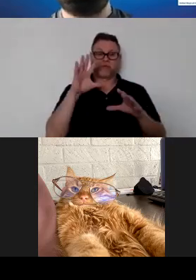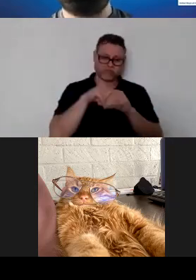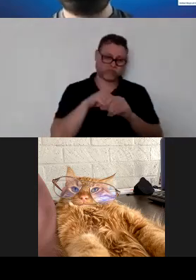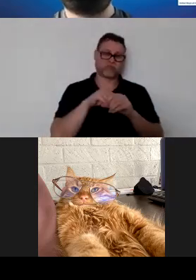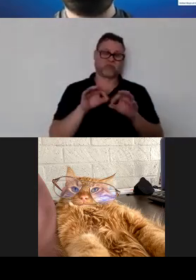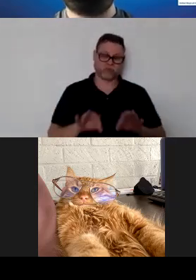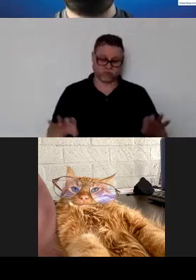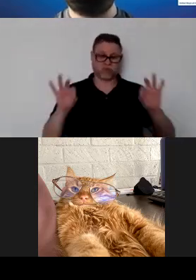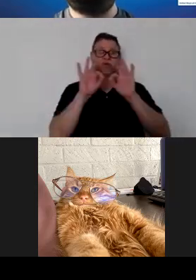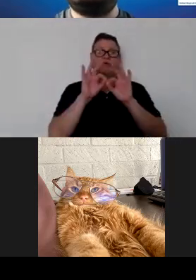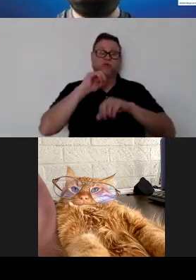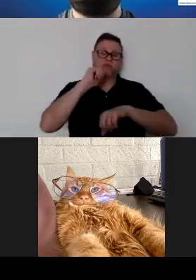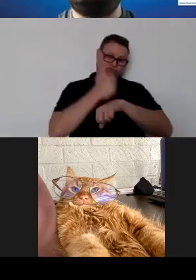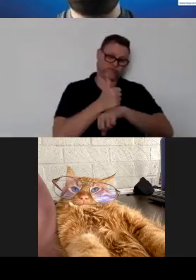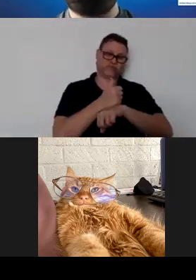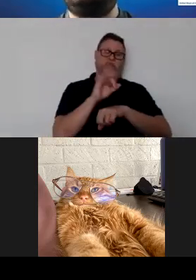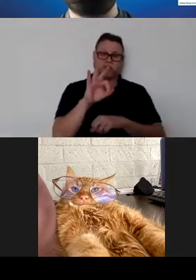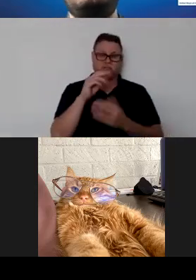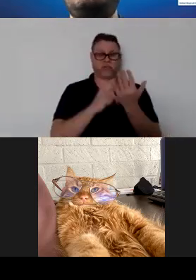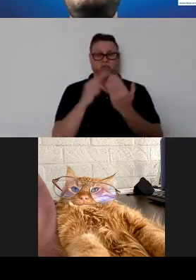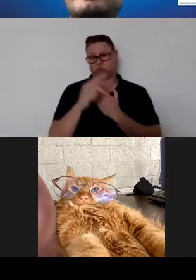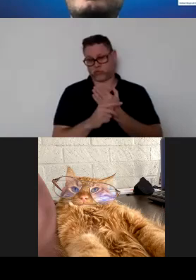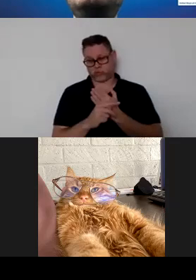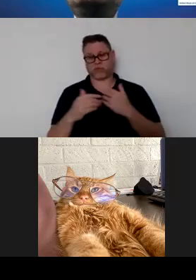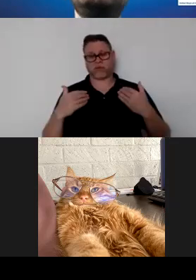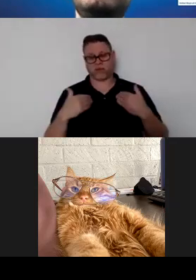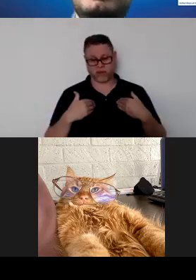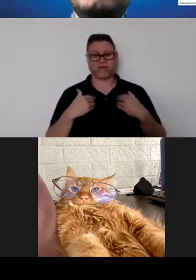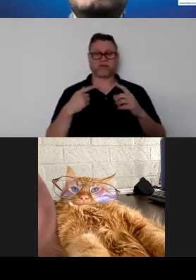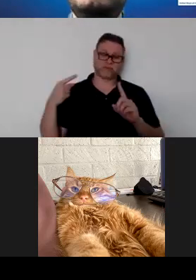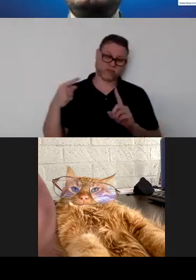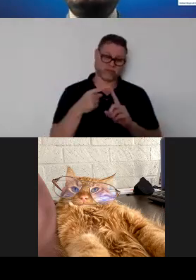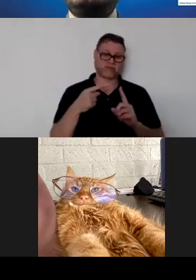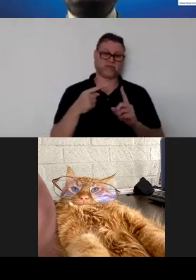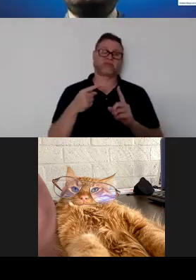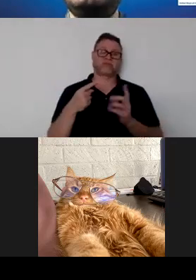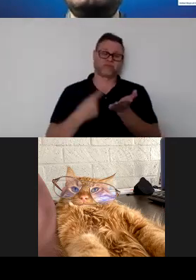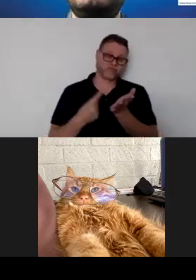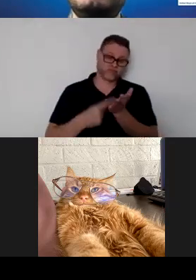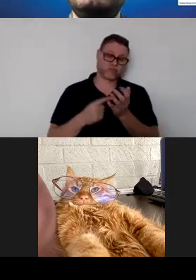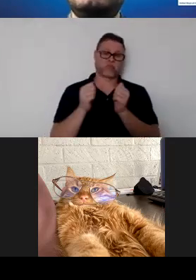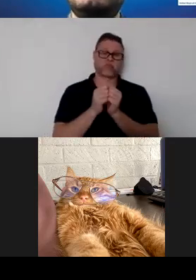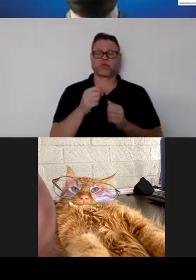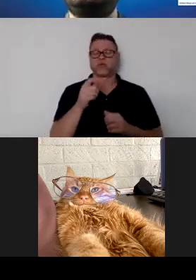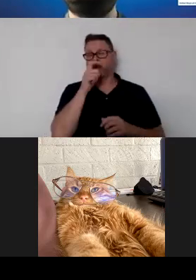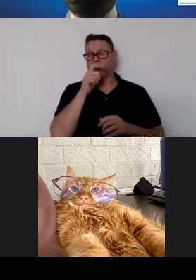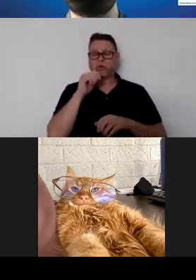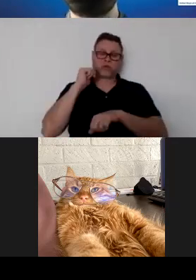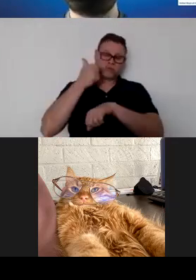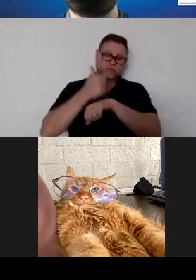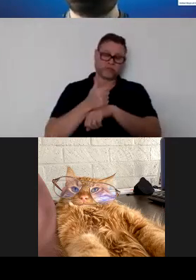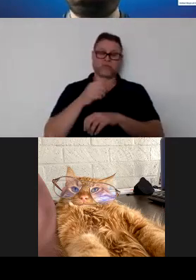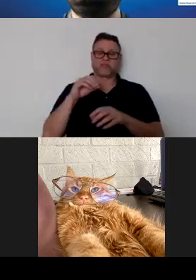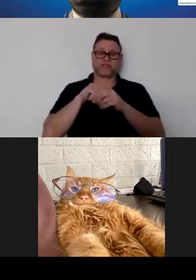crucial part in the establishment of the program, right? So having specific conversations with the experts and the folks in